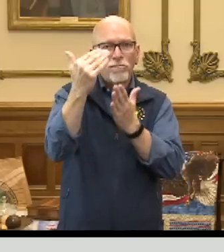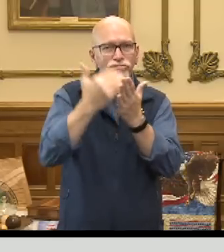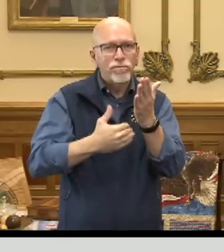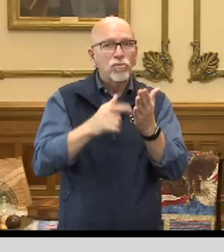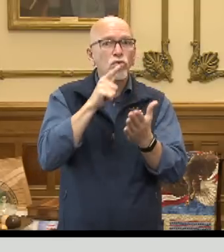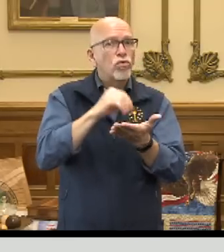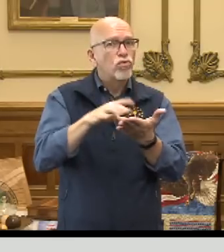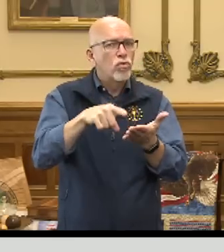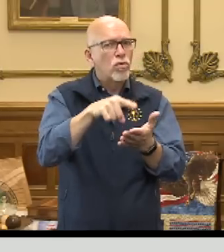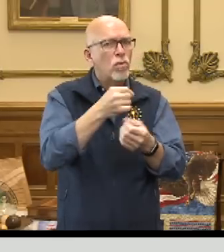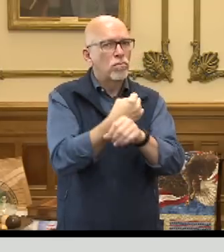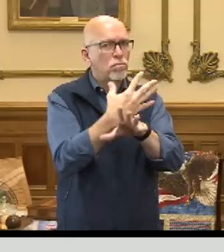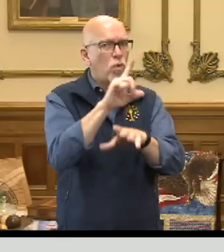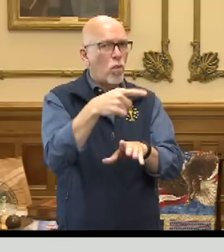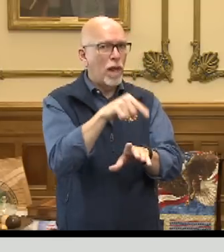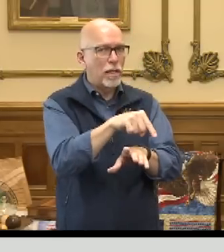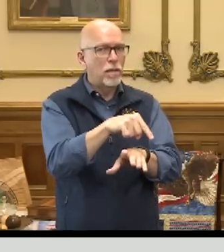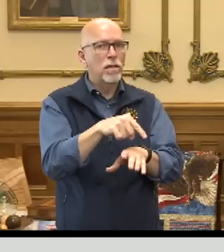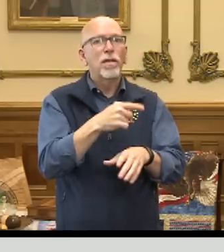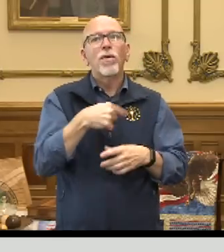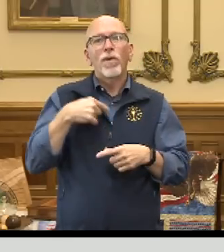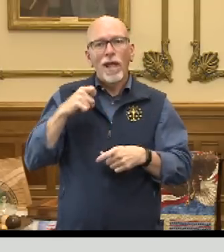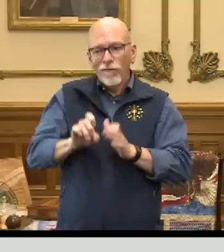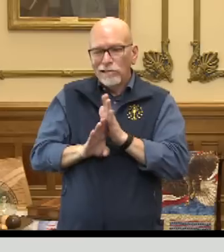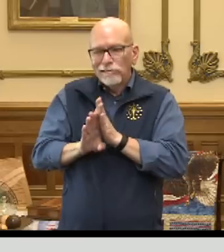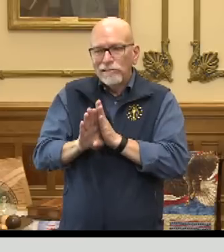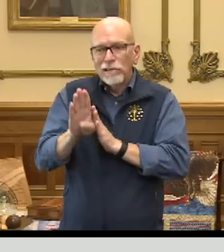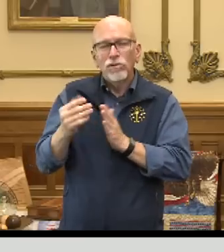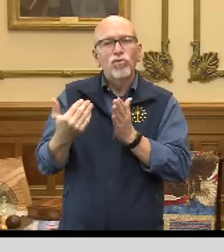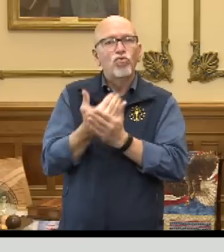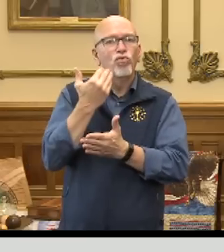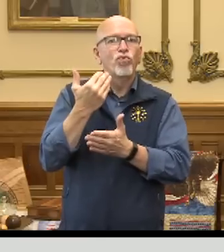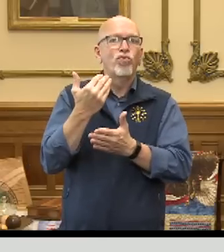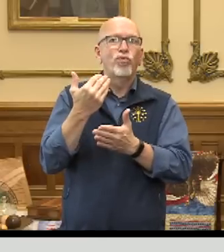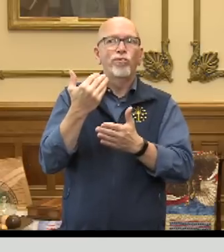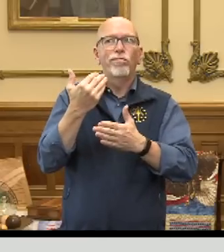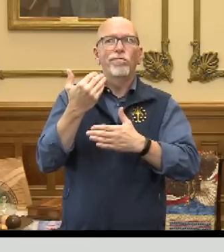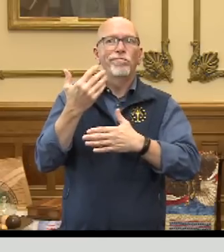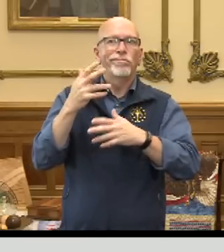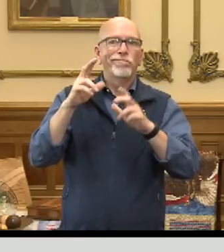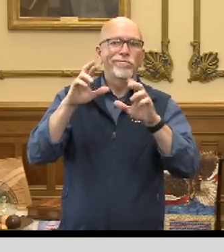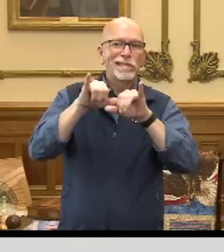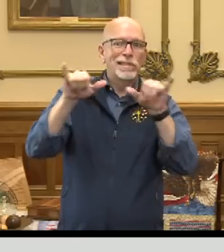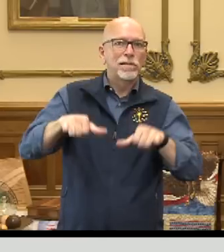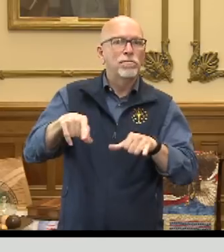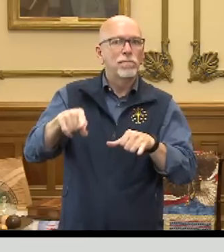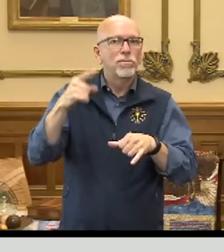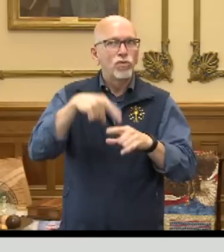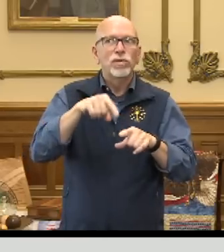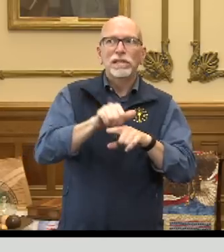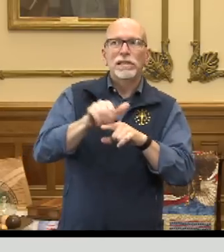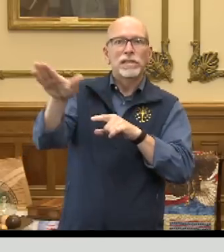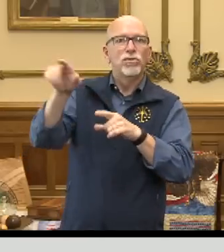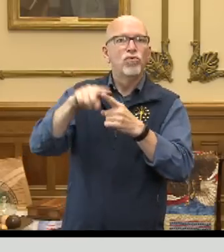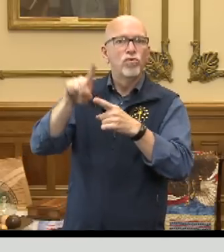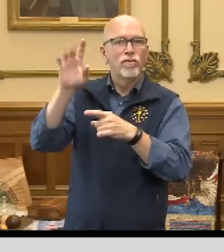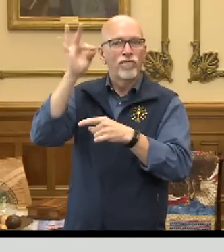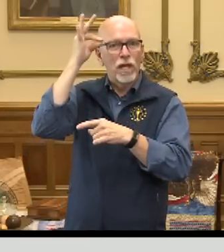virtual students and build from scratch a new platform to securely submit this data to the federal